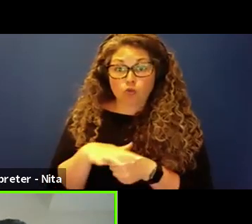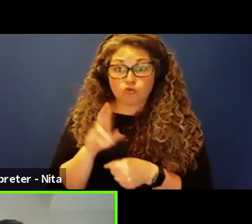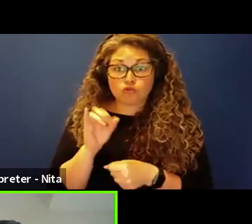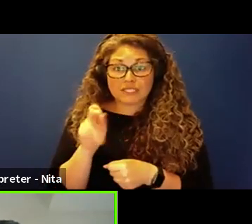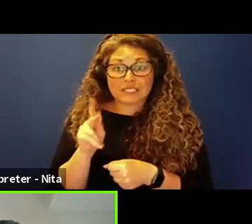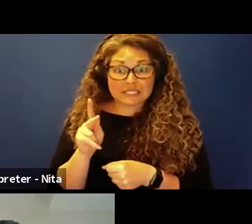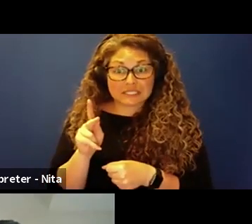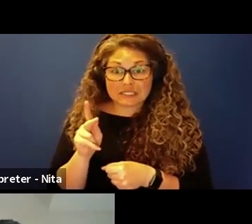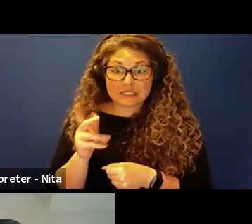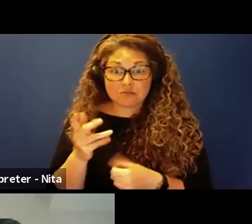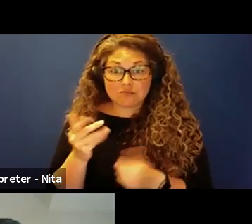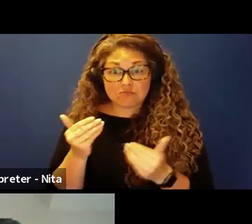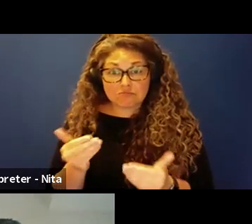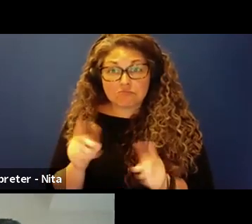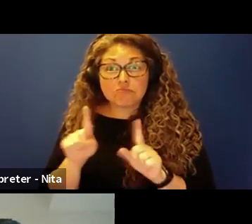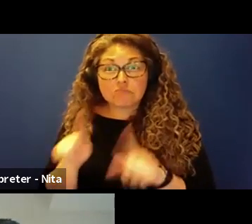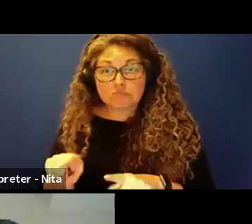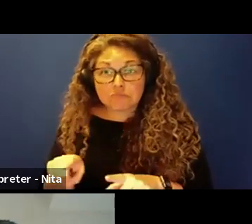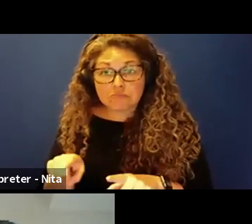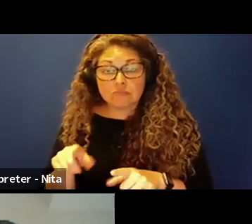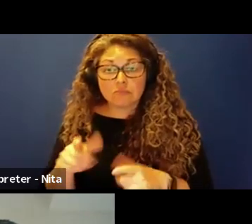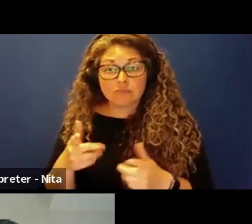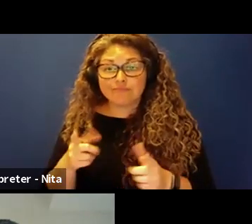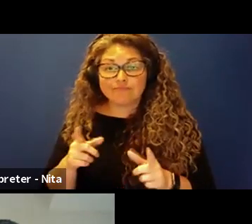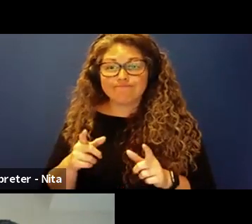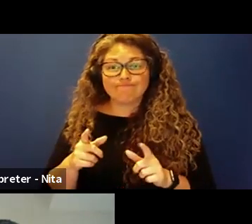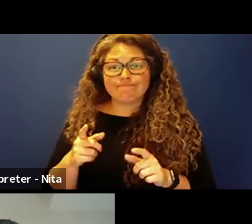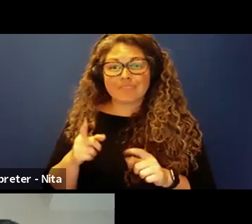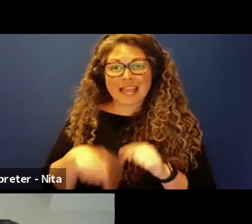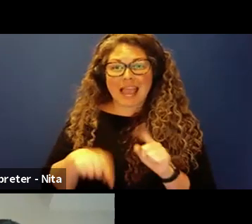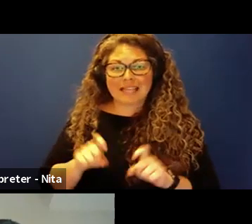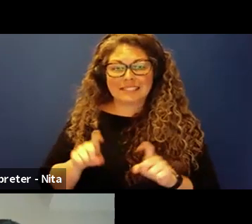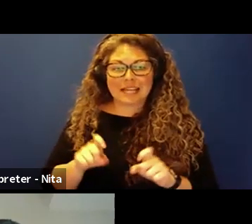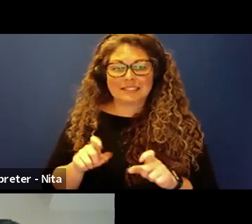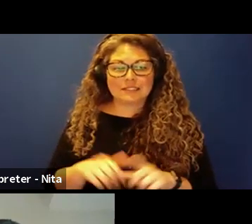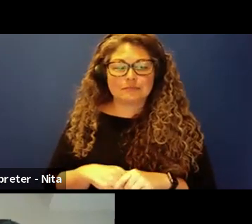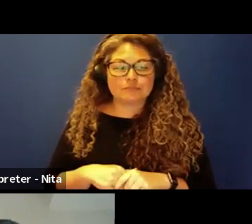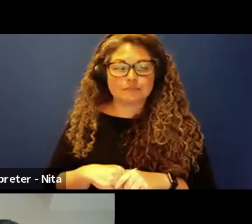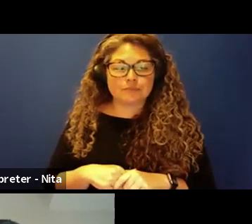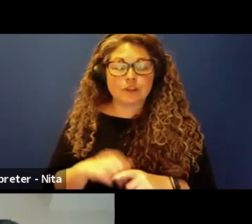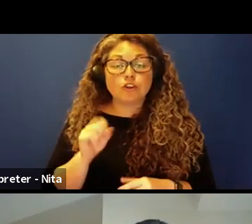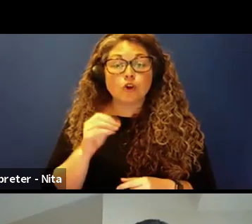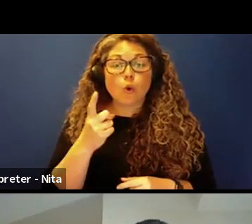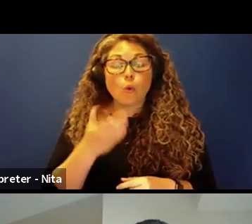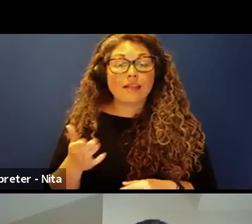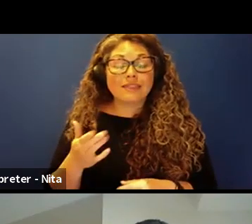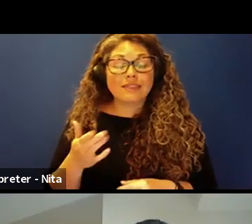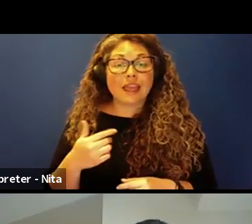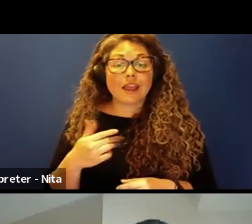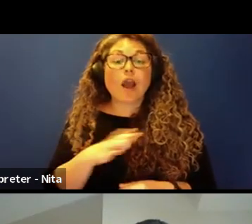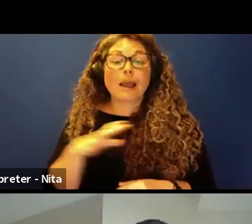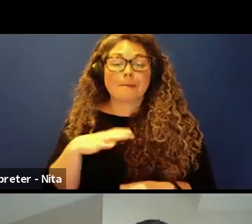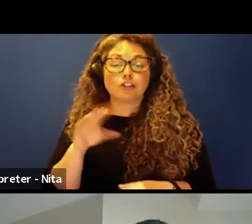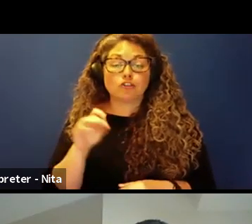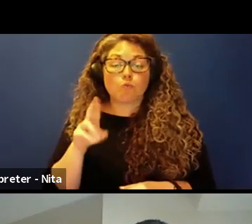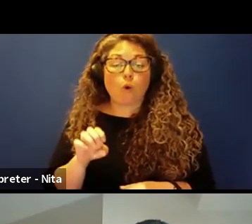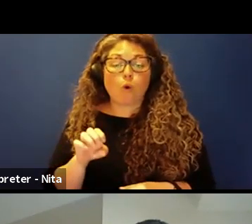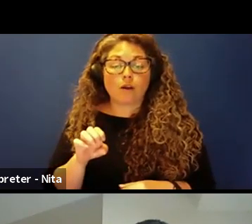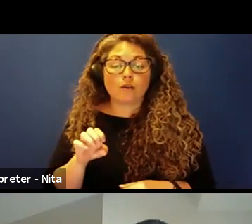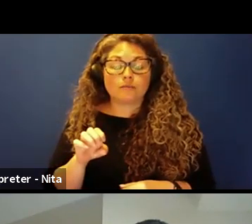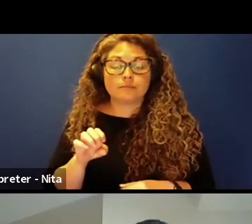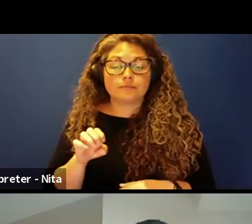asymptomatic. Right. And just, you know, one thing that we've done as a commission, especially in my